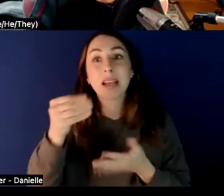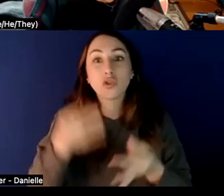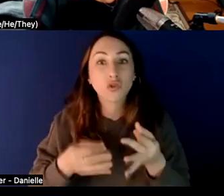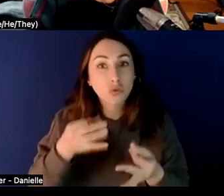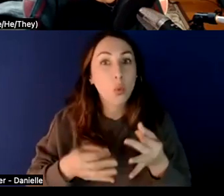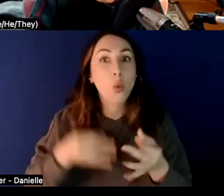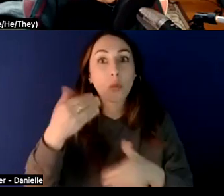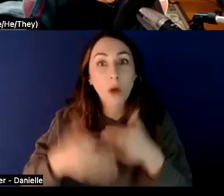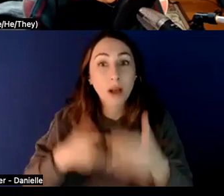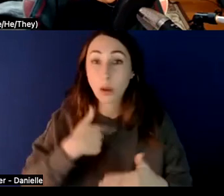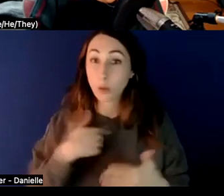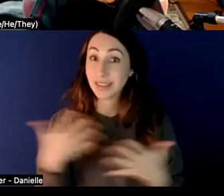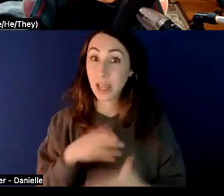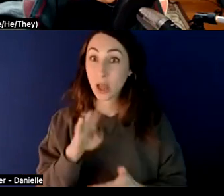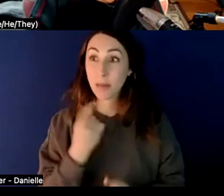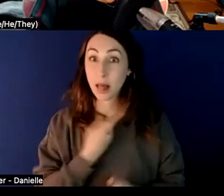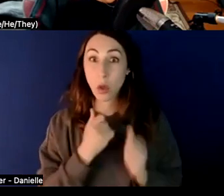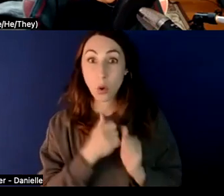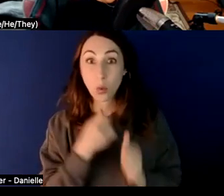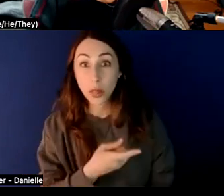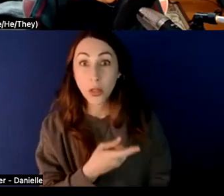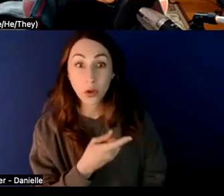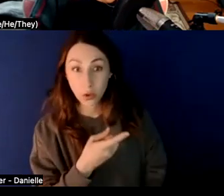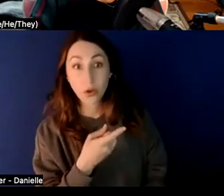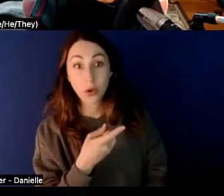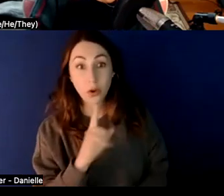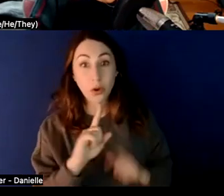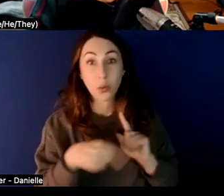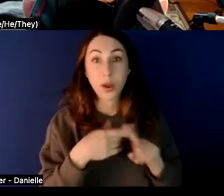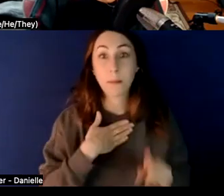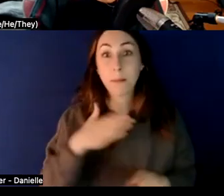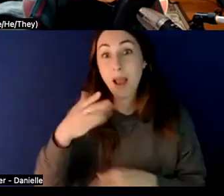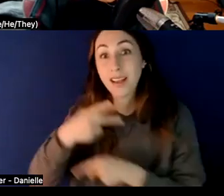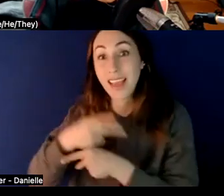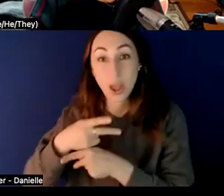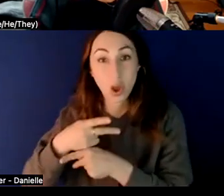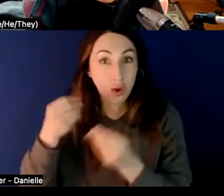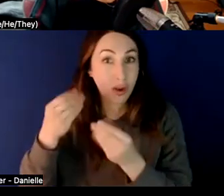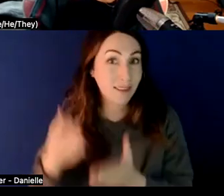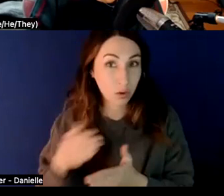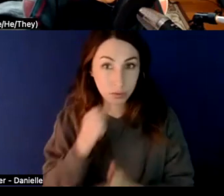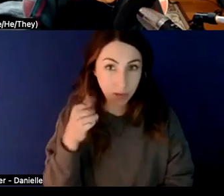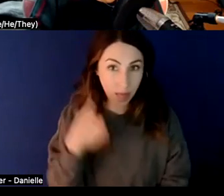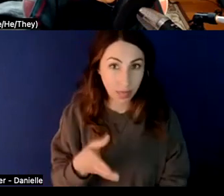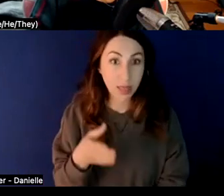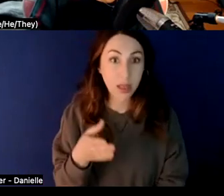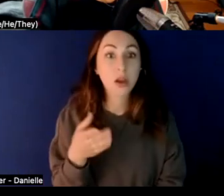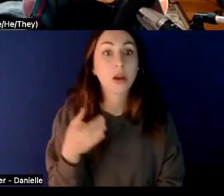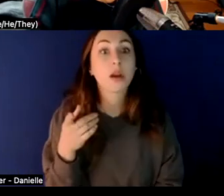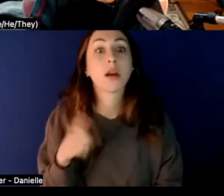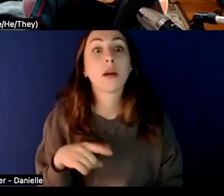to be alone with her. I was scared to be alone in the house with her when my caregivers weren't there. And but she was like, they